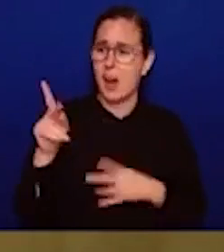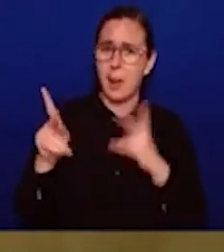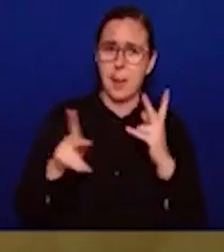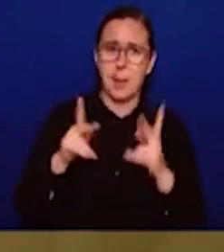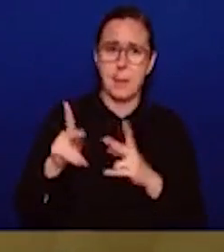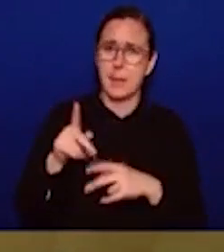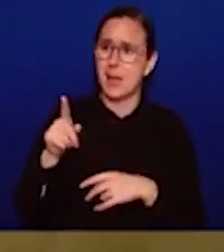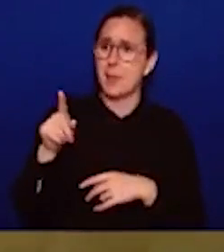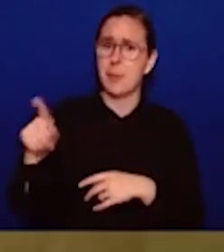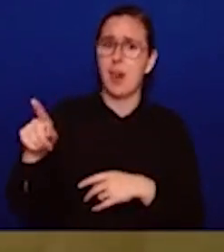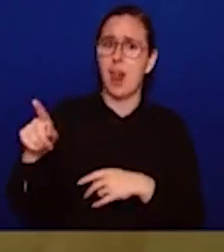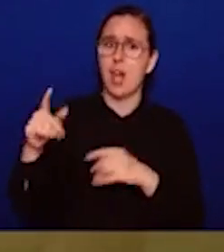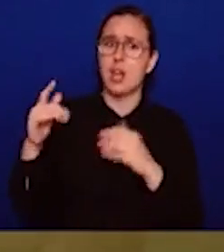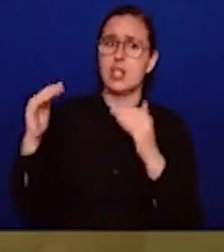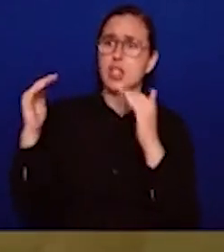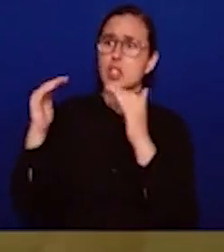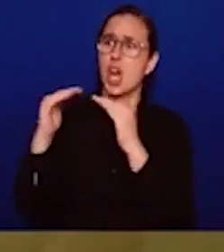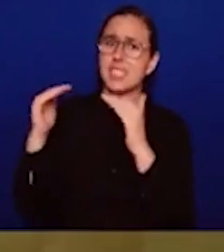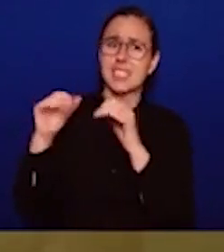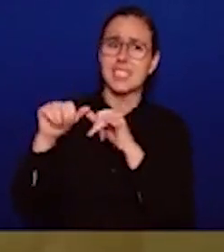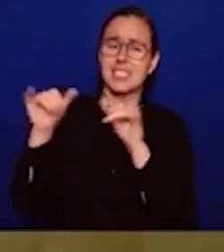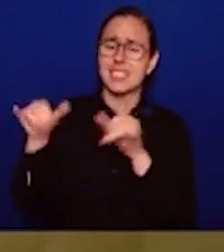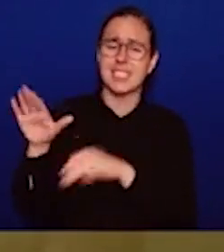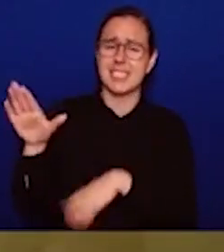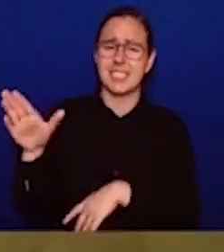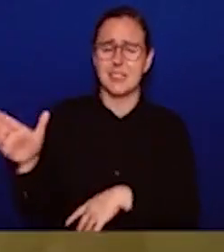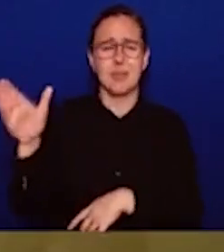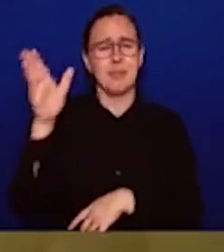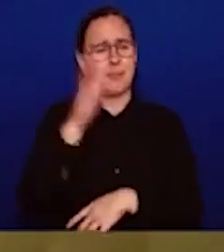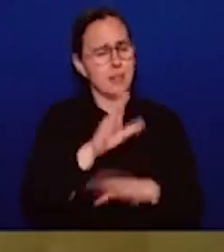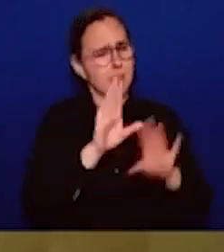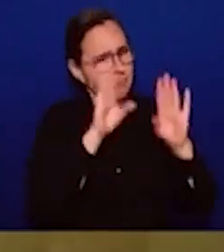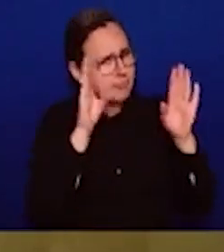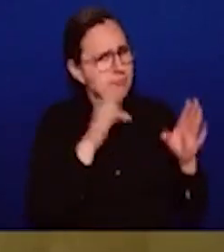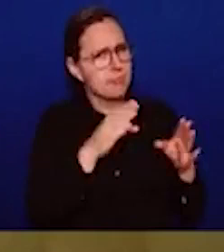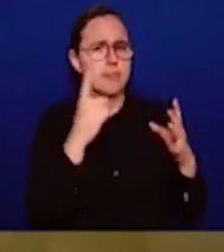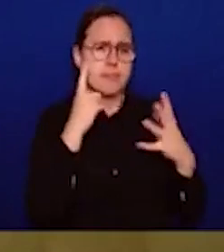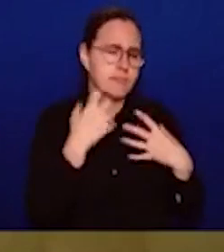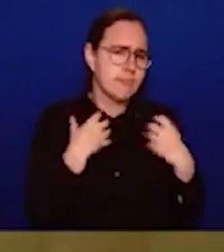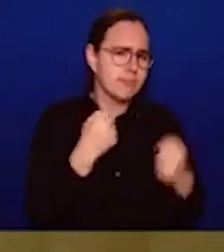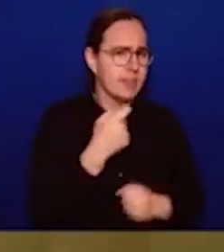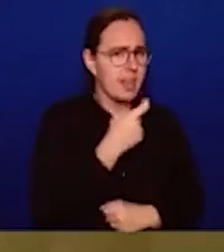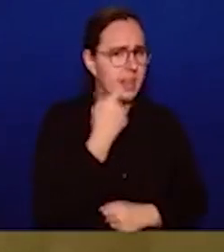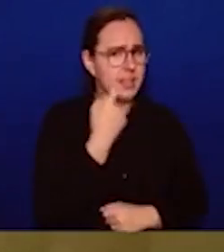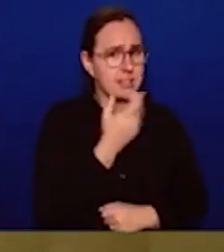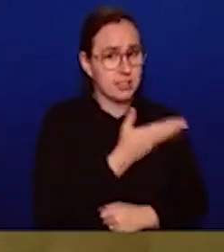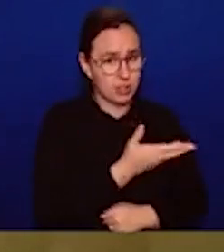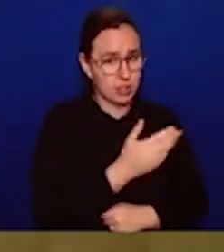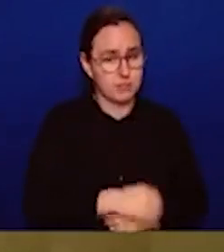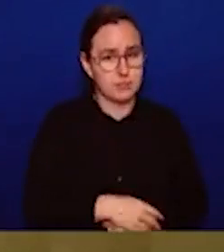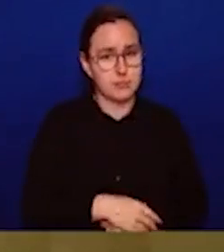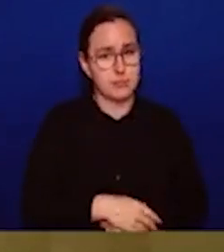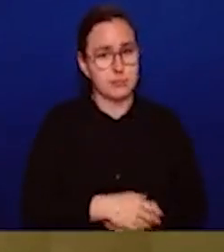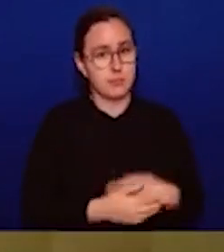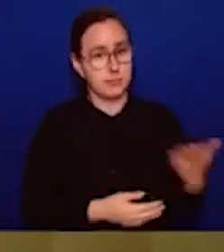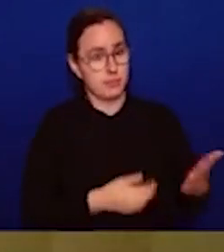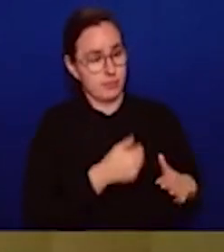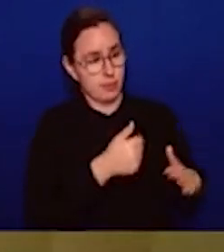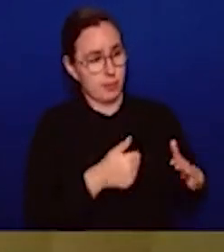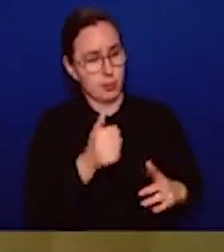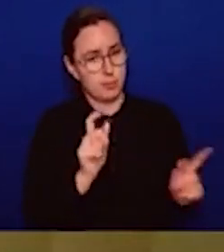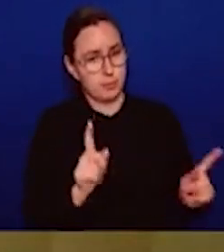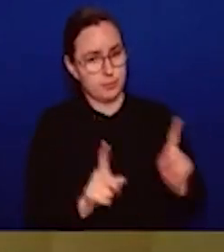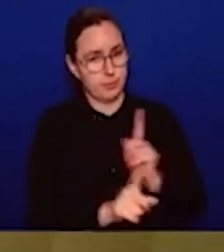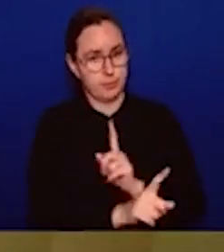Thank you, Prime Minister. We know that addiction is a health issue, and supporting